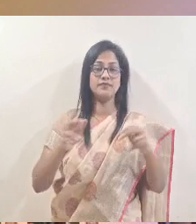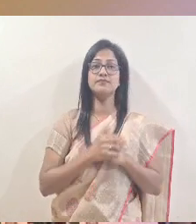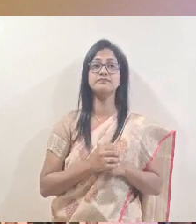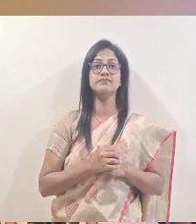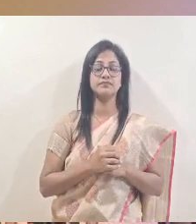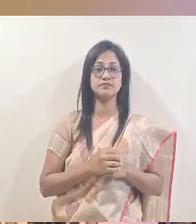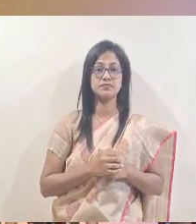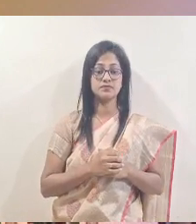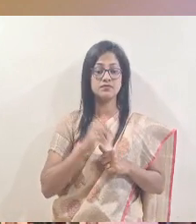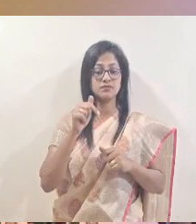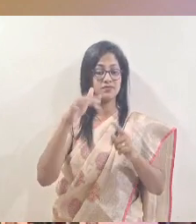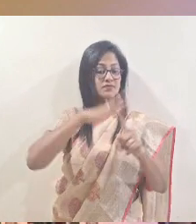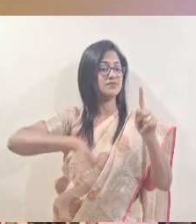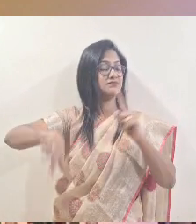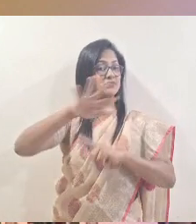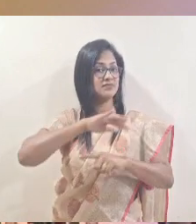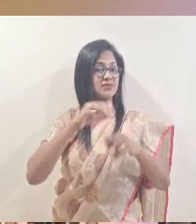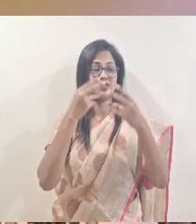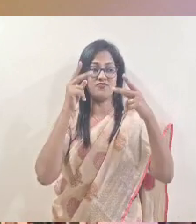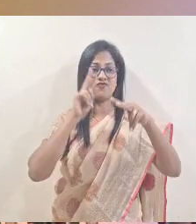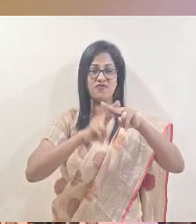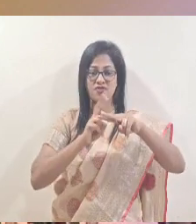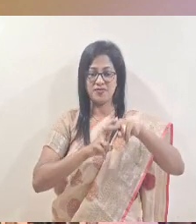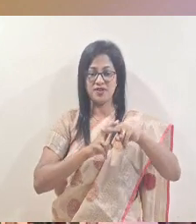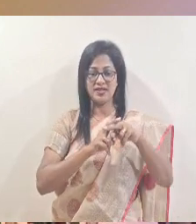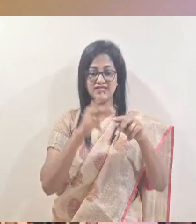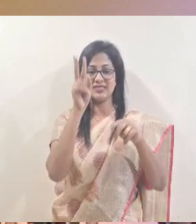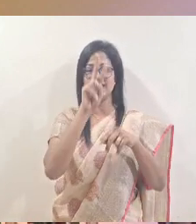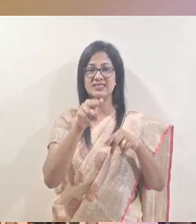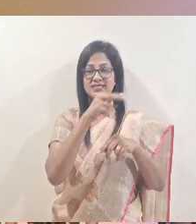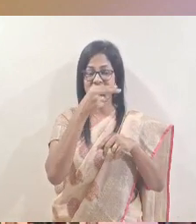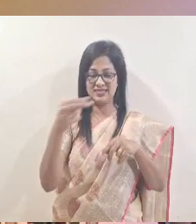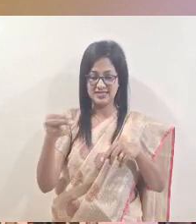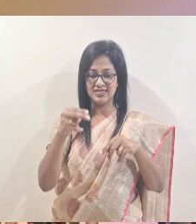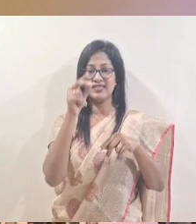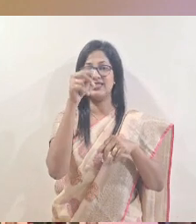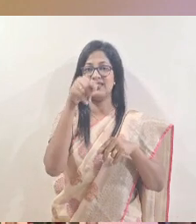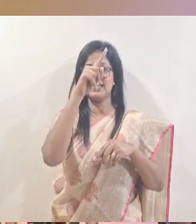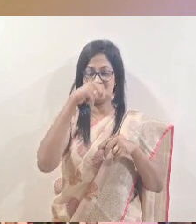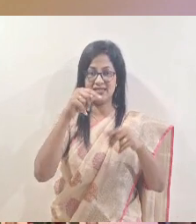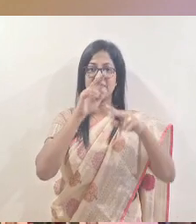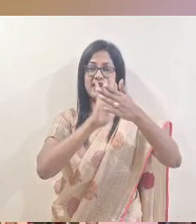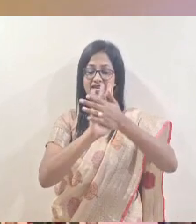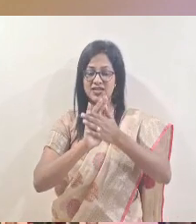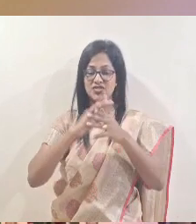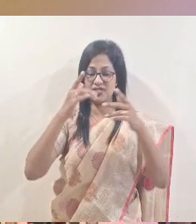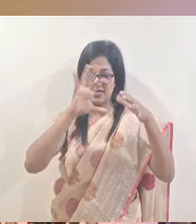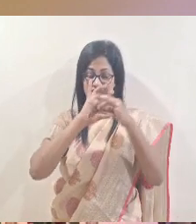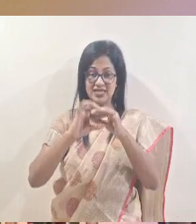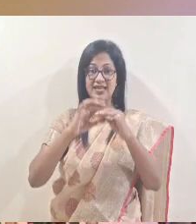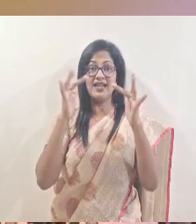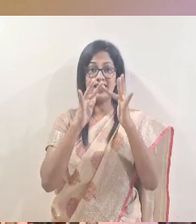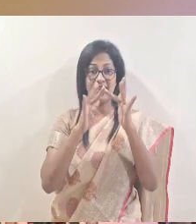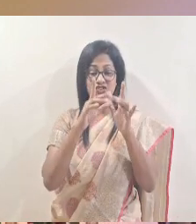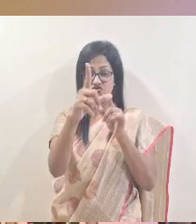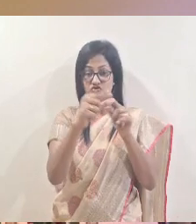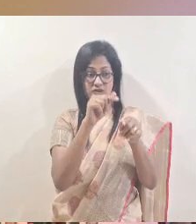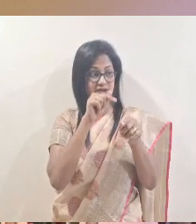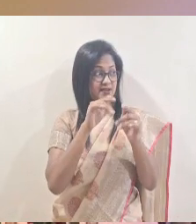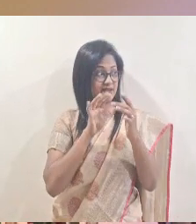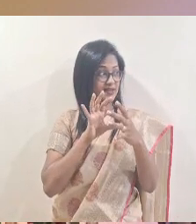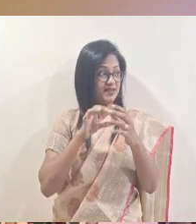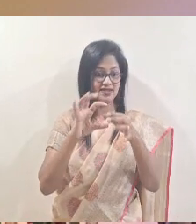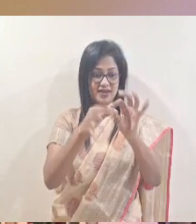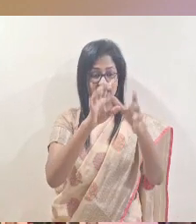So here is the mathematical formula of that, where the sigma st of v defines how many times that specified link has been in the shortest path